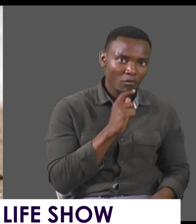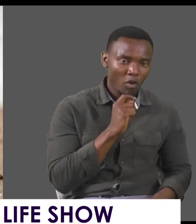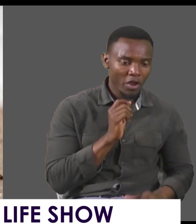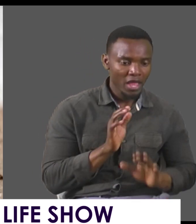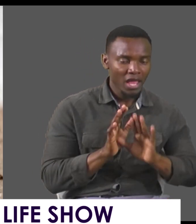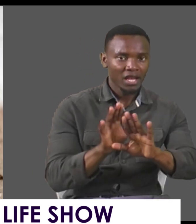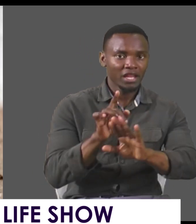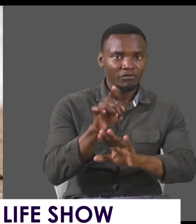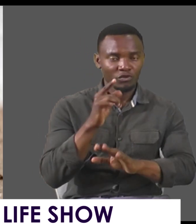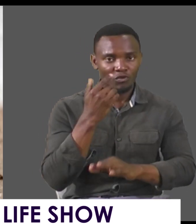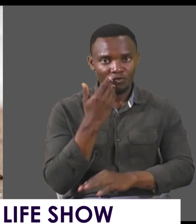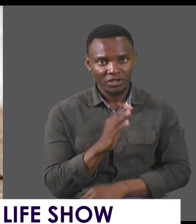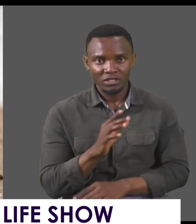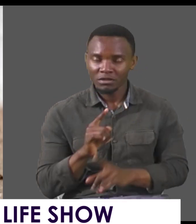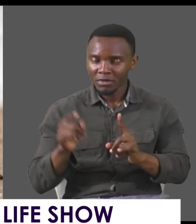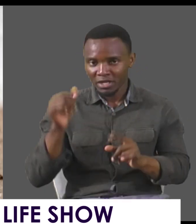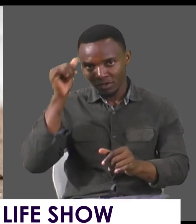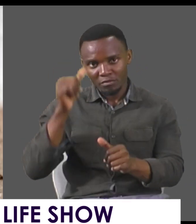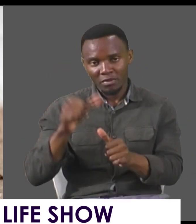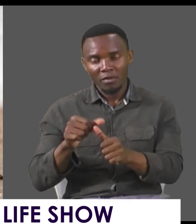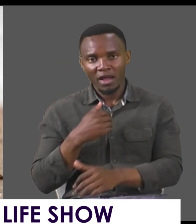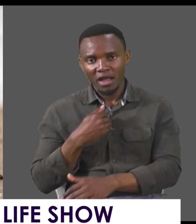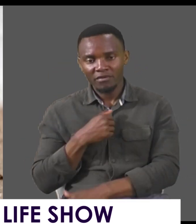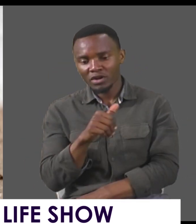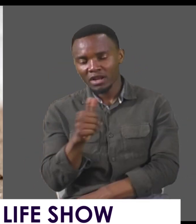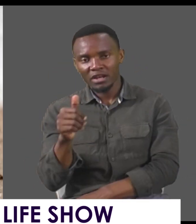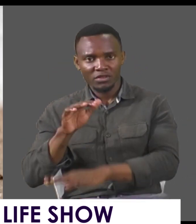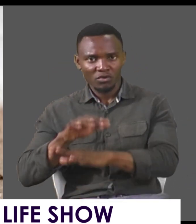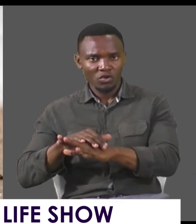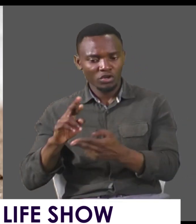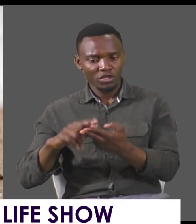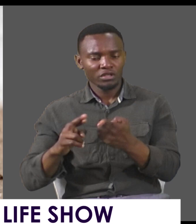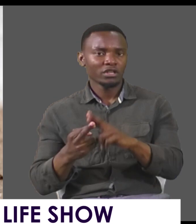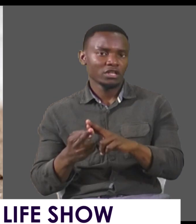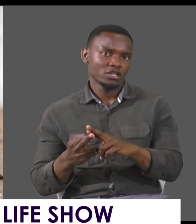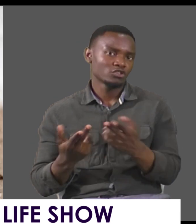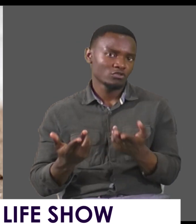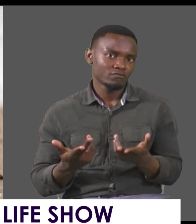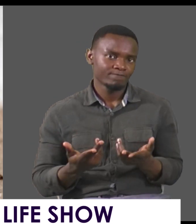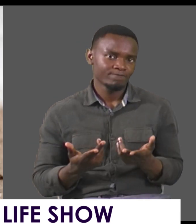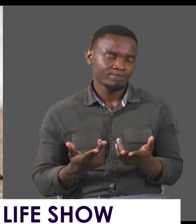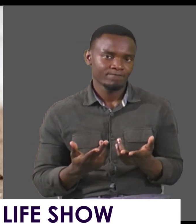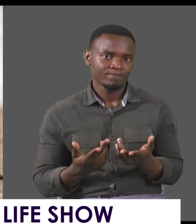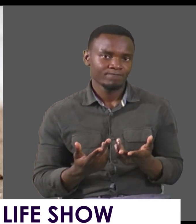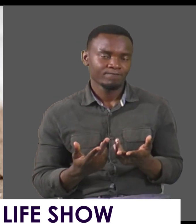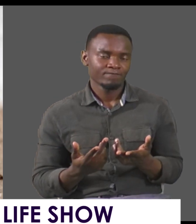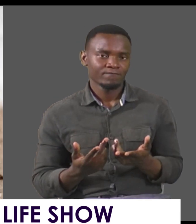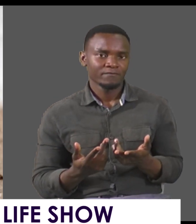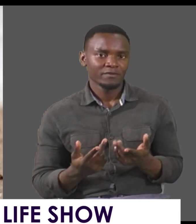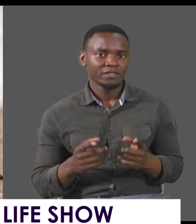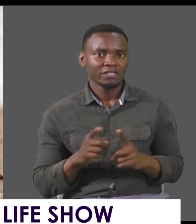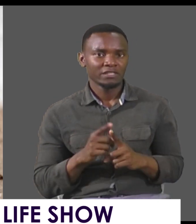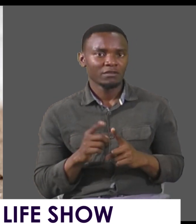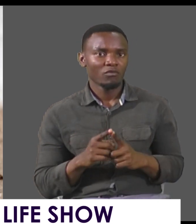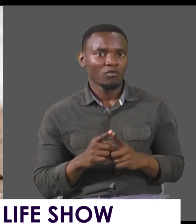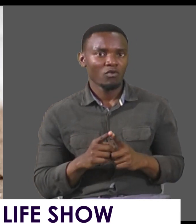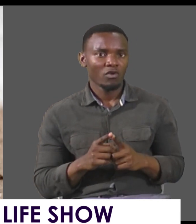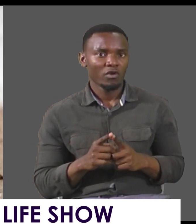another good relationship in store for you. Yeah, very good. A new